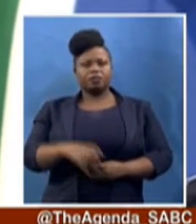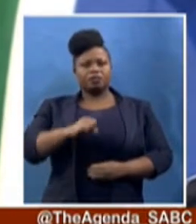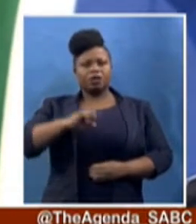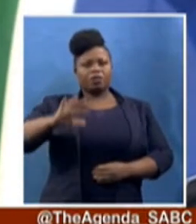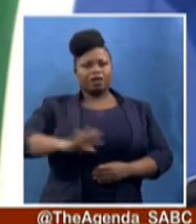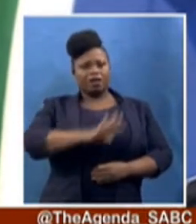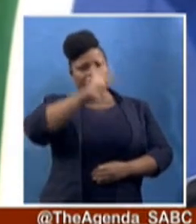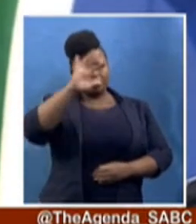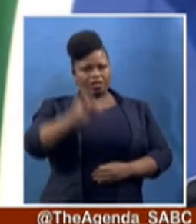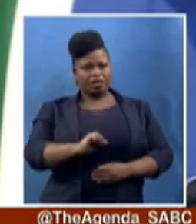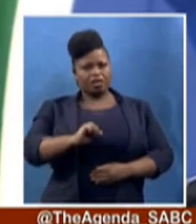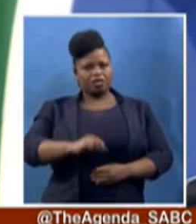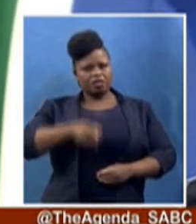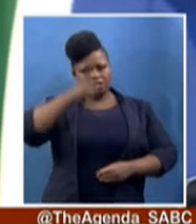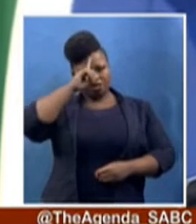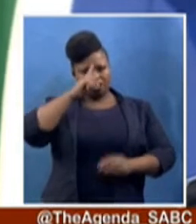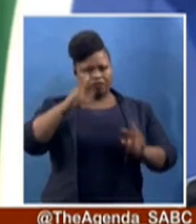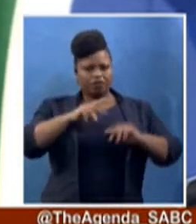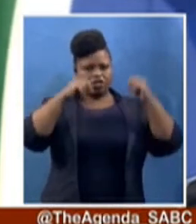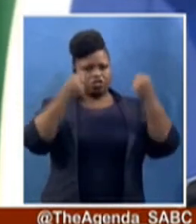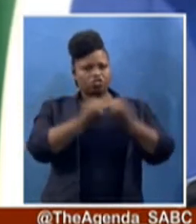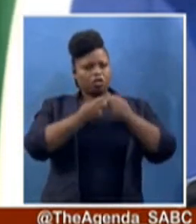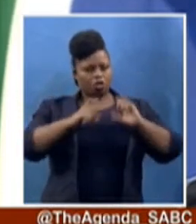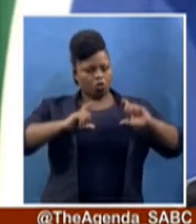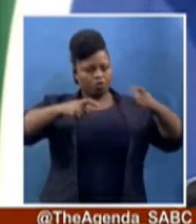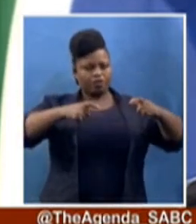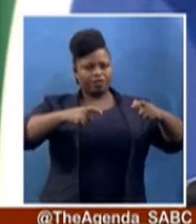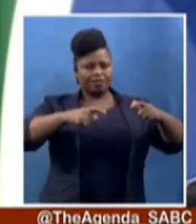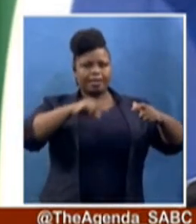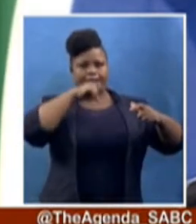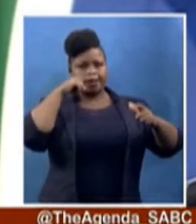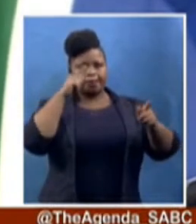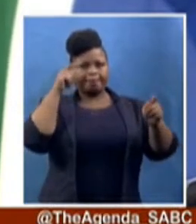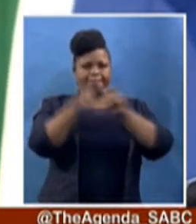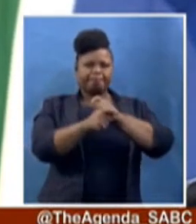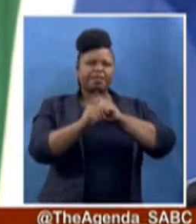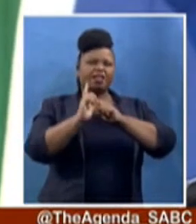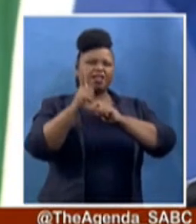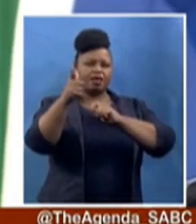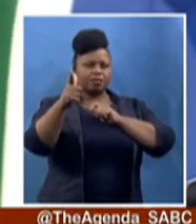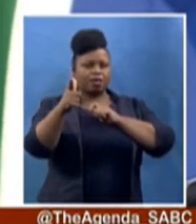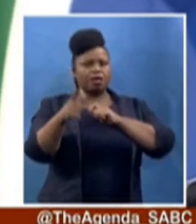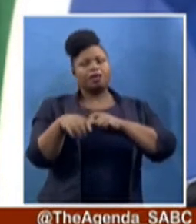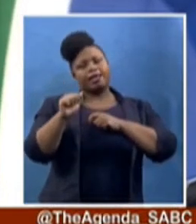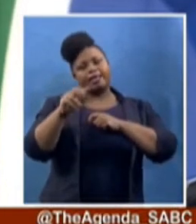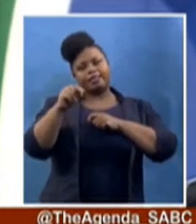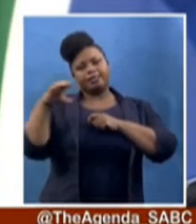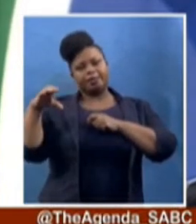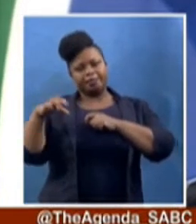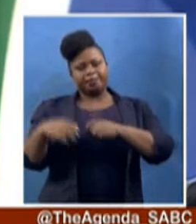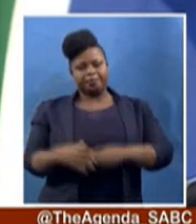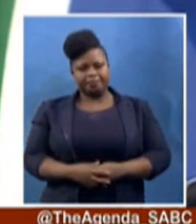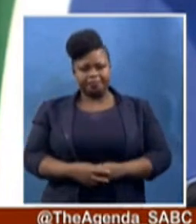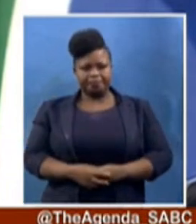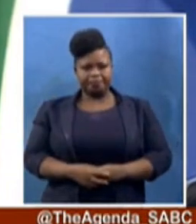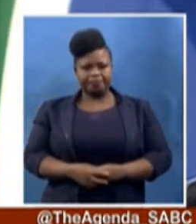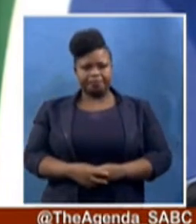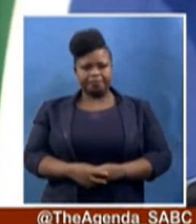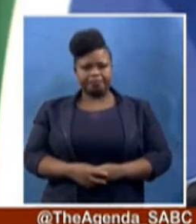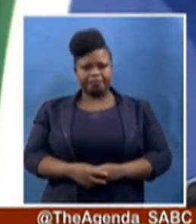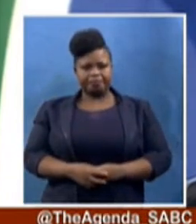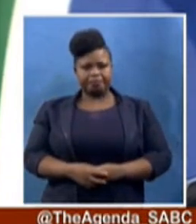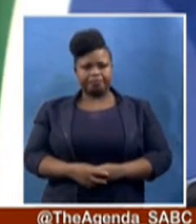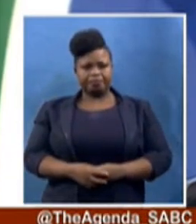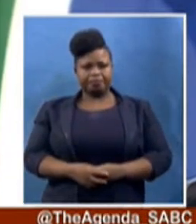which later became the African National Congress. It was also here in the Free